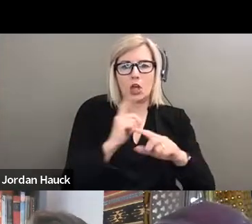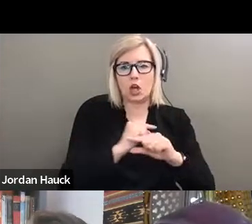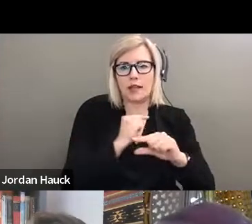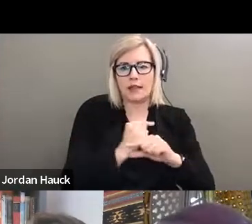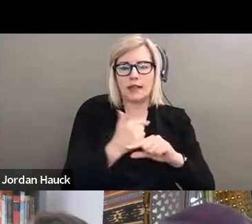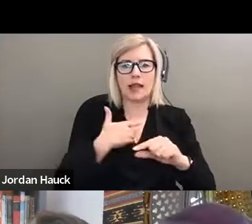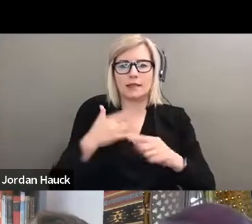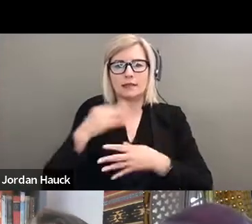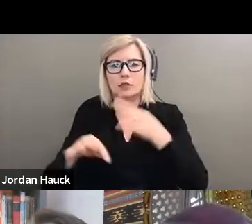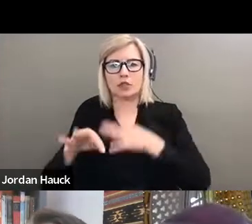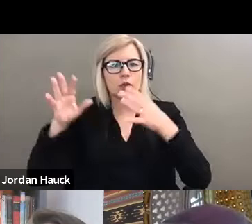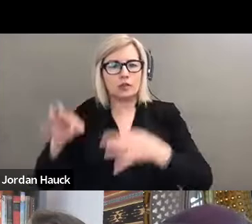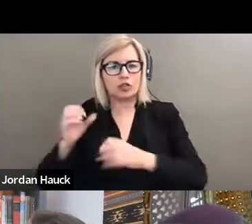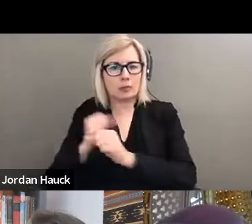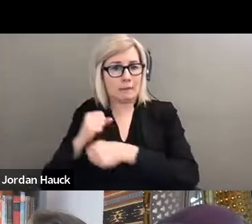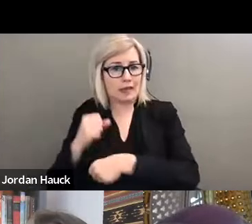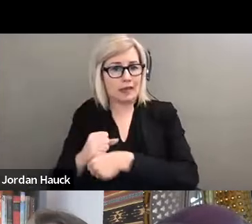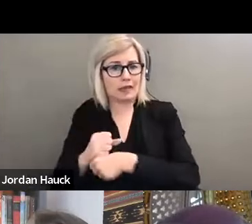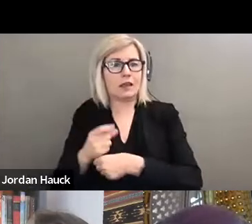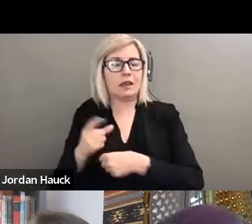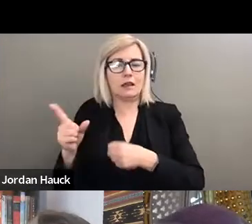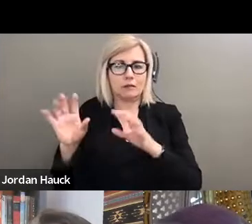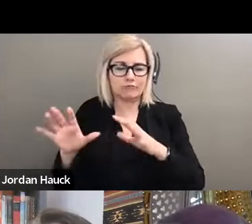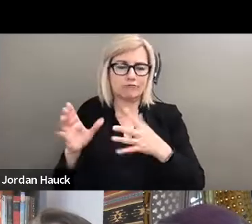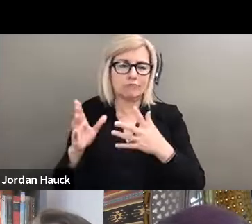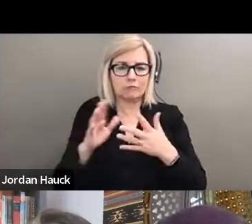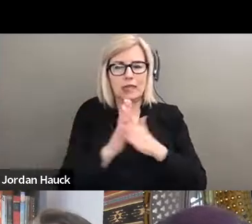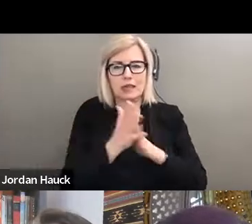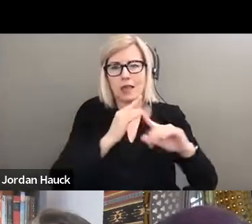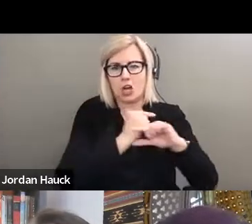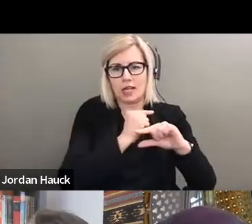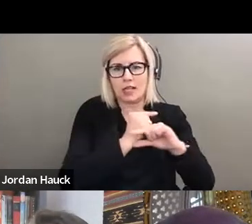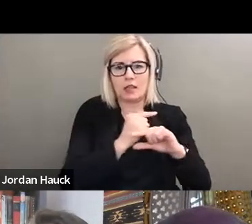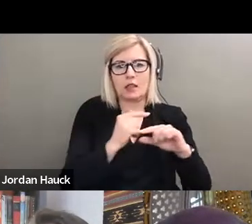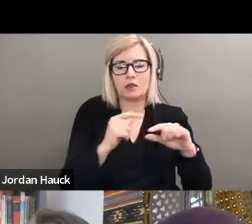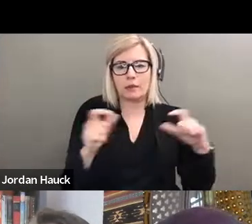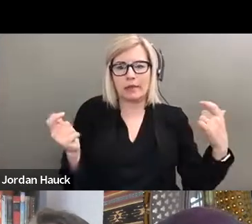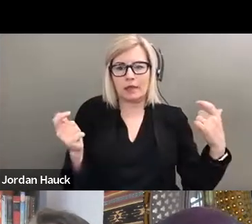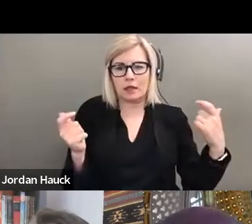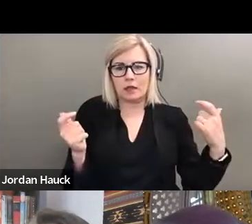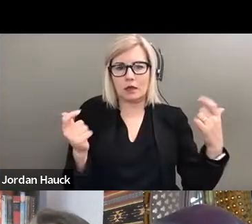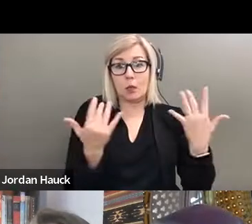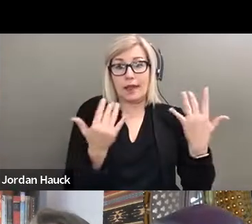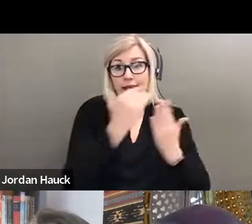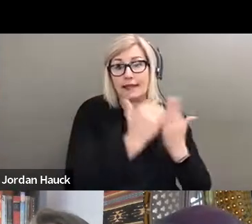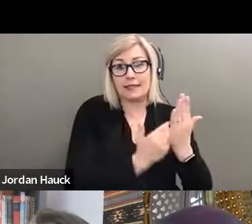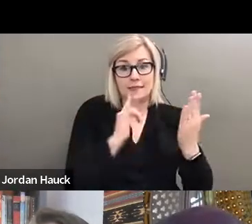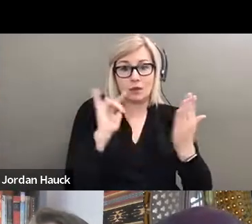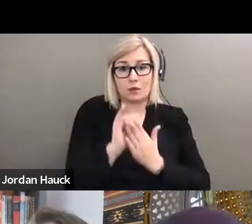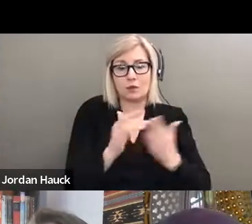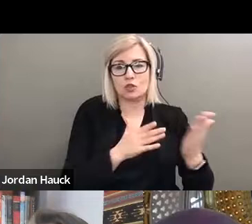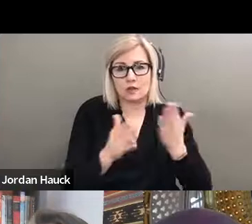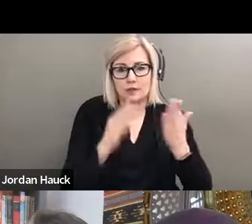substitute decision-making and acting on guardianships. There's a big waiting list for those